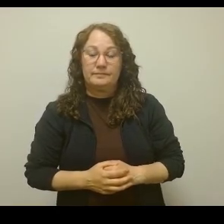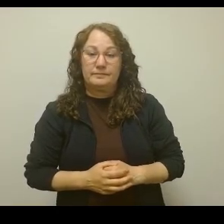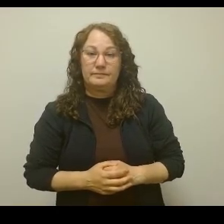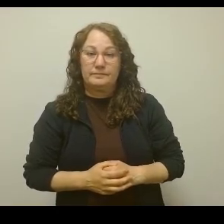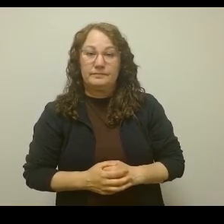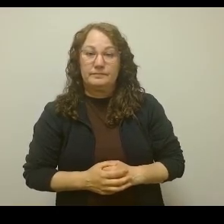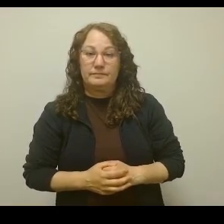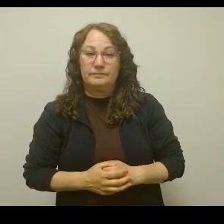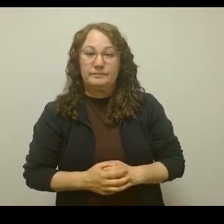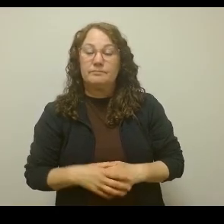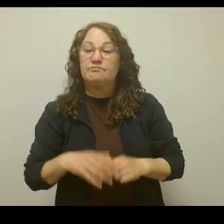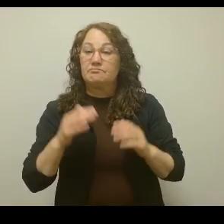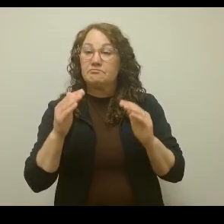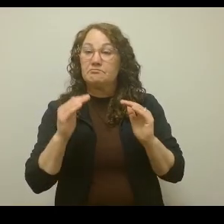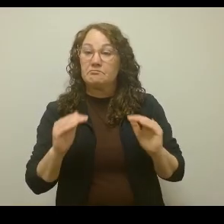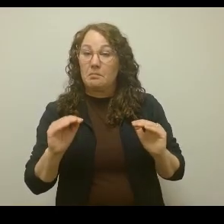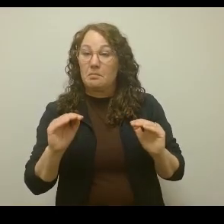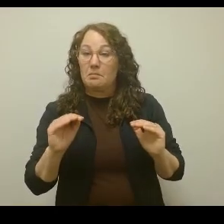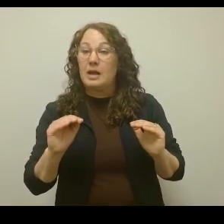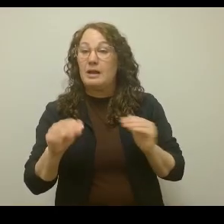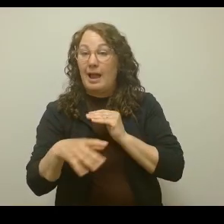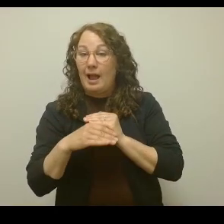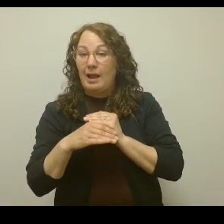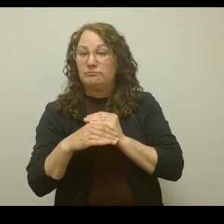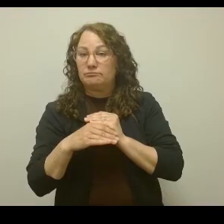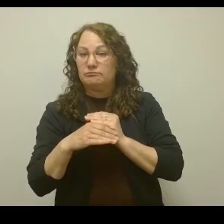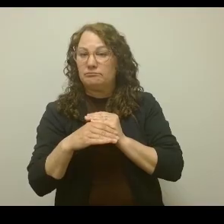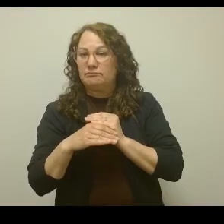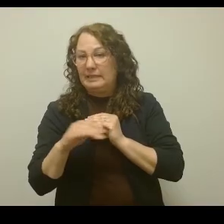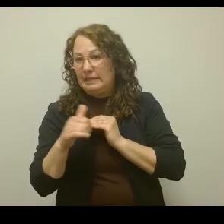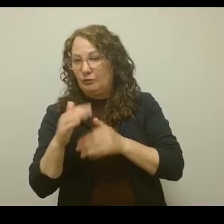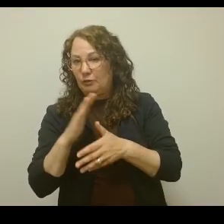And then Mark adds an additional main idea.